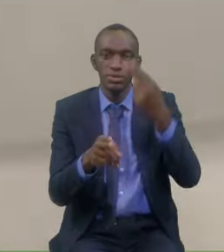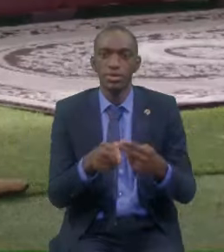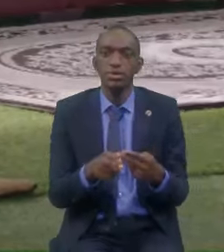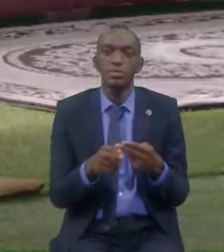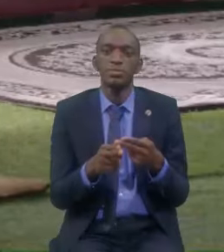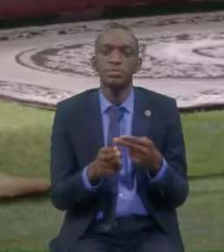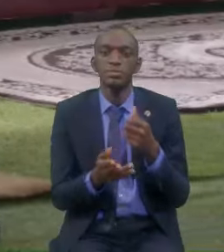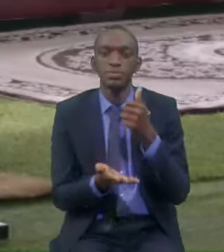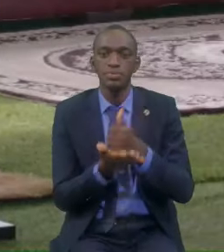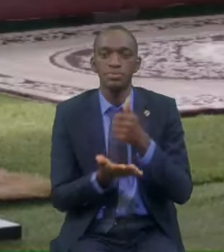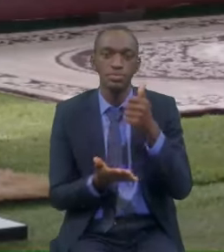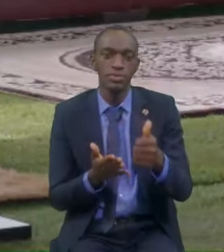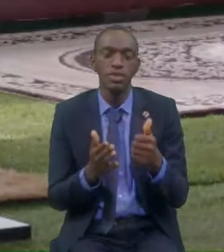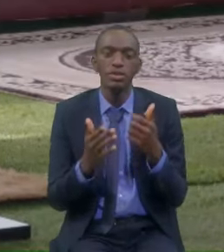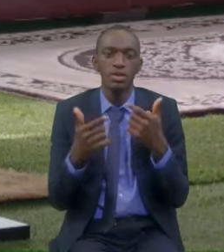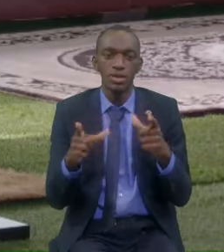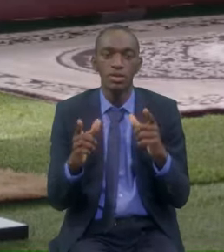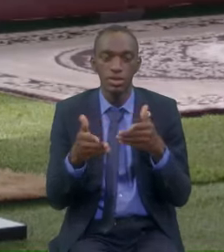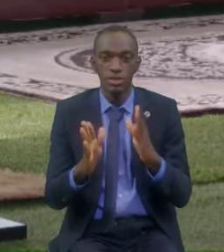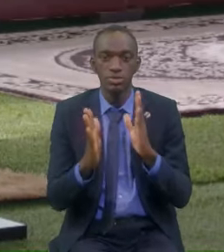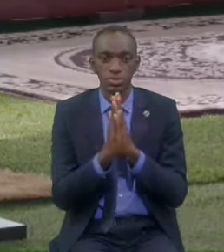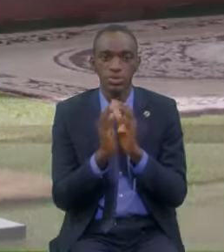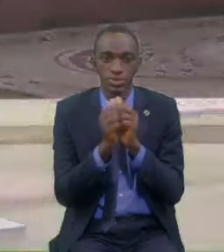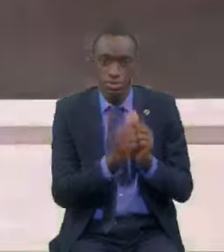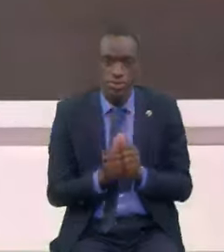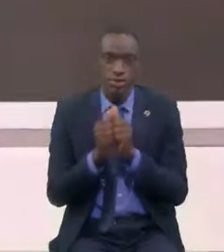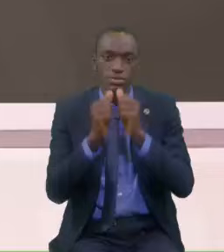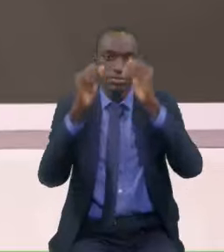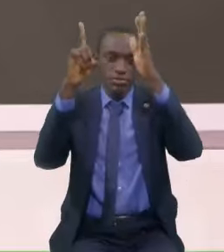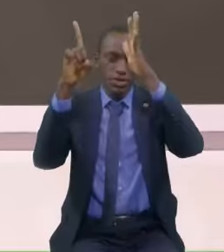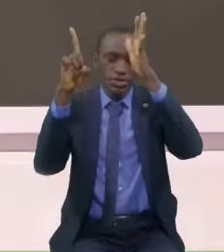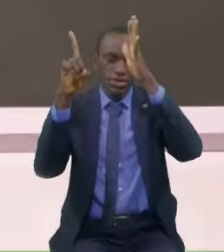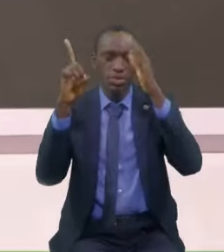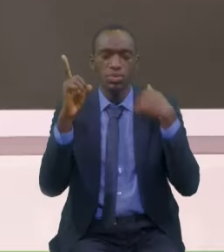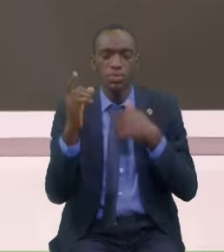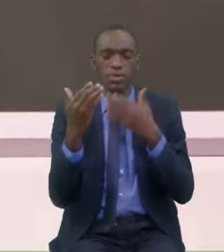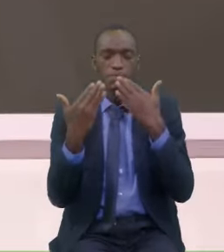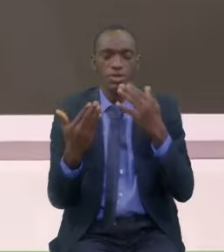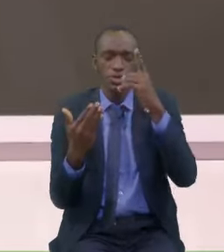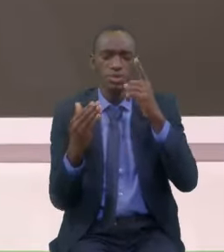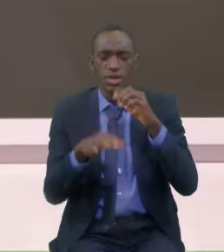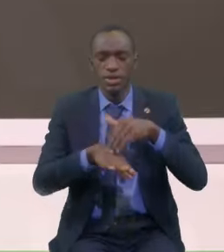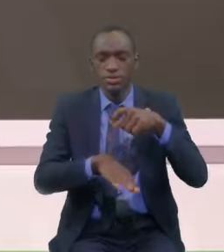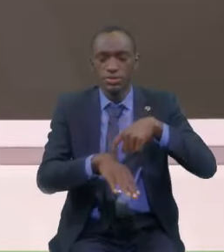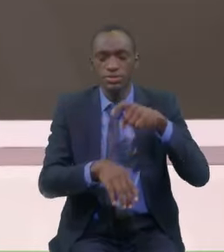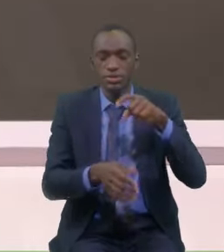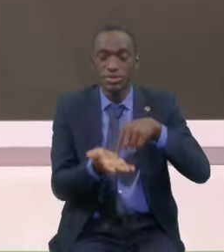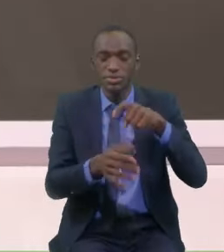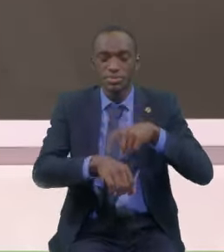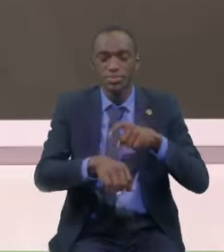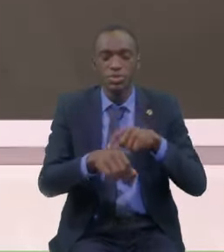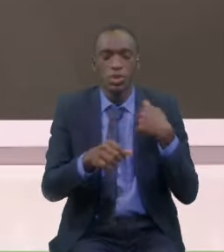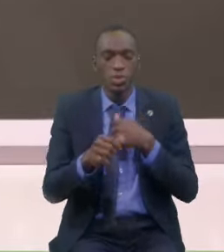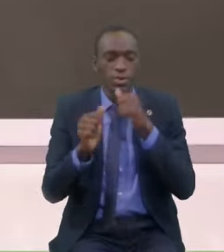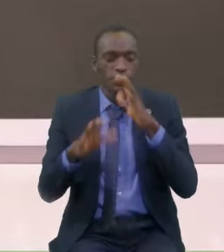Let's pray together. Father, we thank you at this time and bless your name. A great God, a mighty